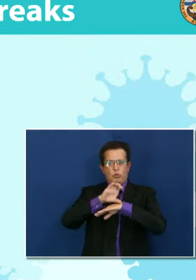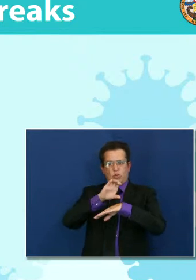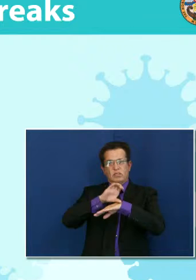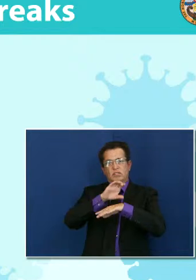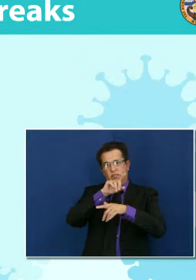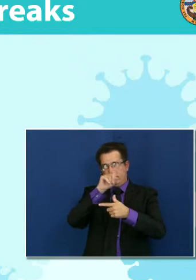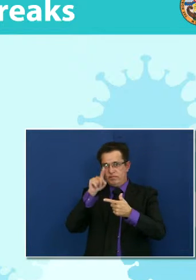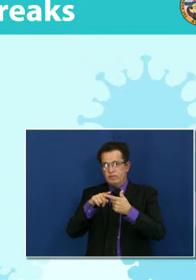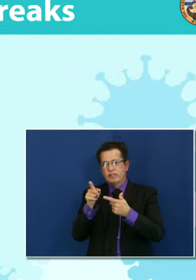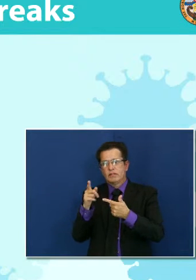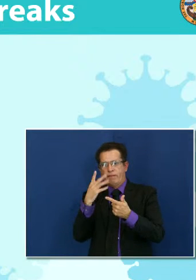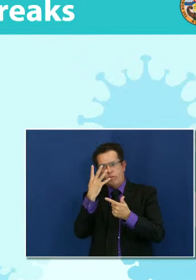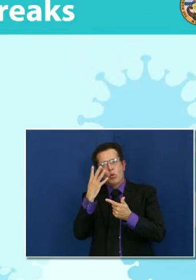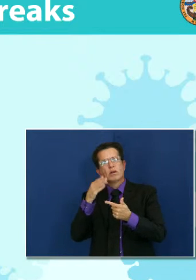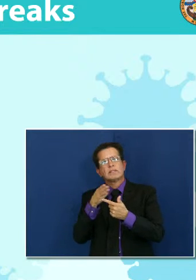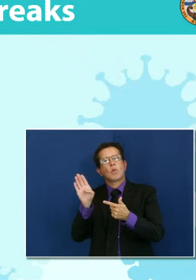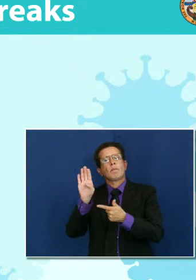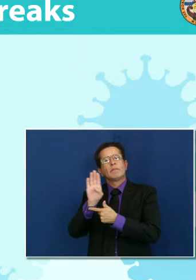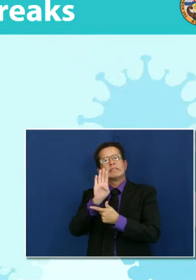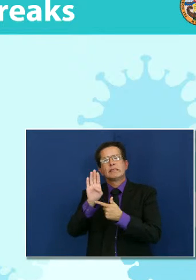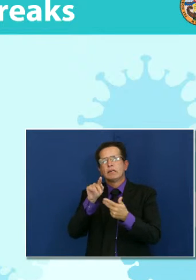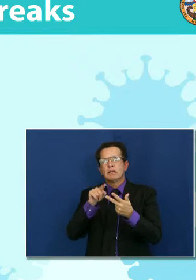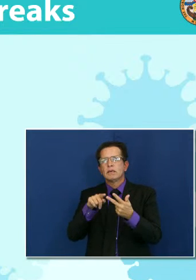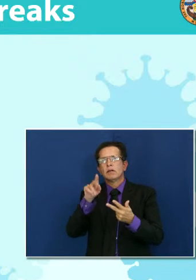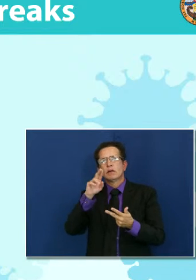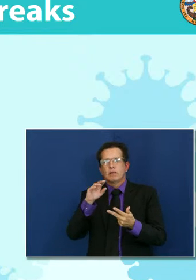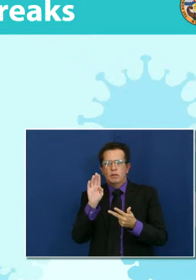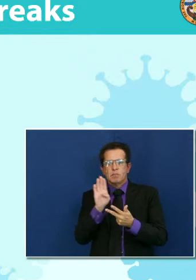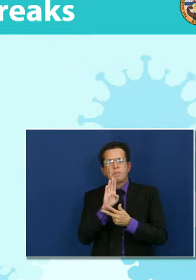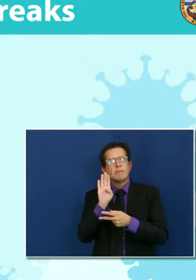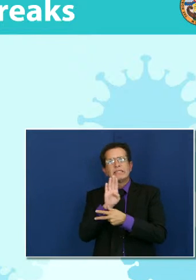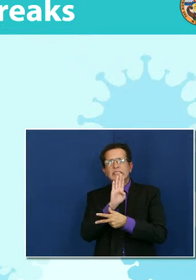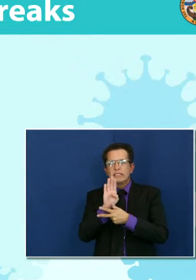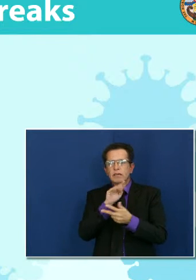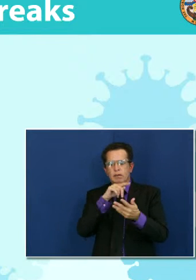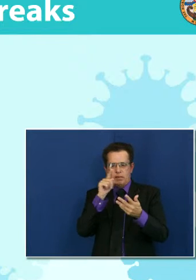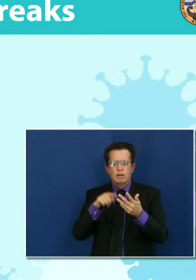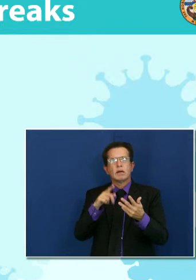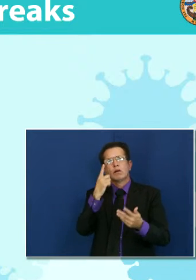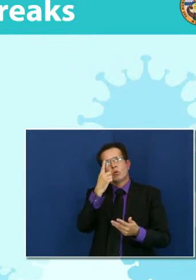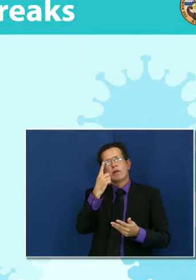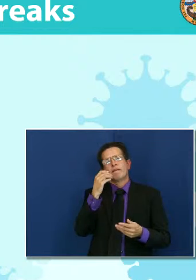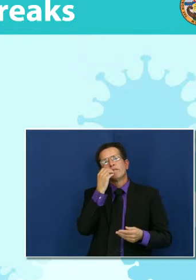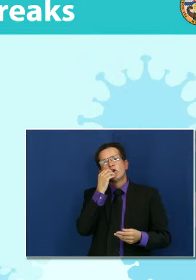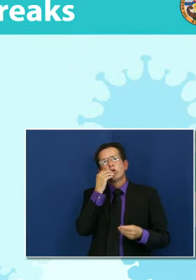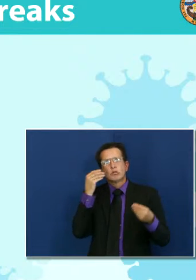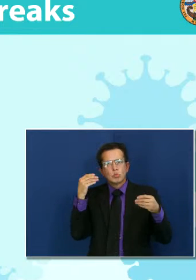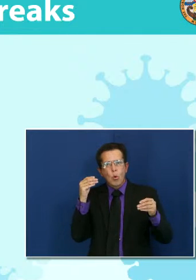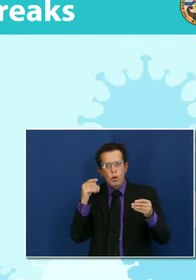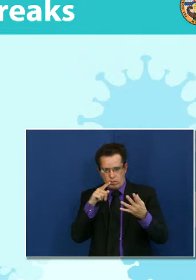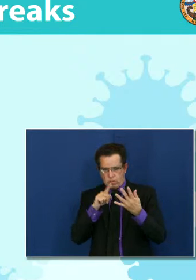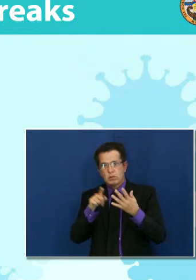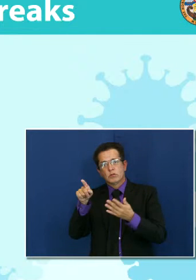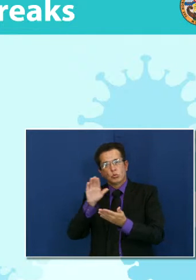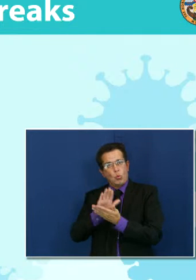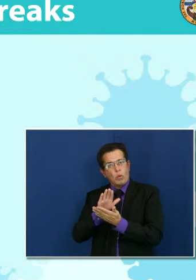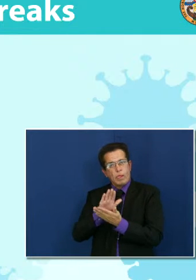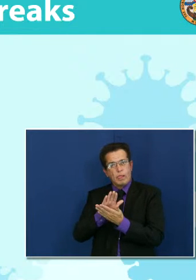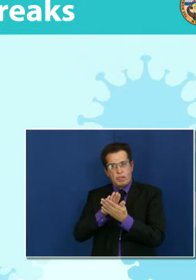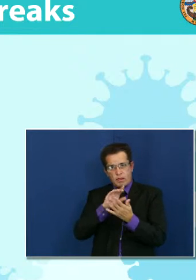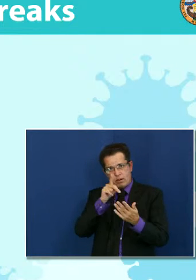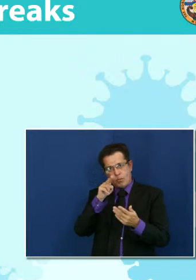4 in general businesses, 4 in business retail setting, and 1 each in a daycare or preschool,